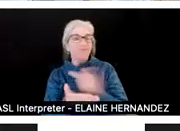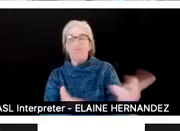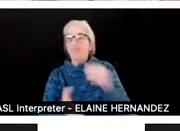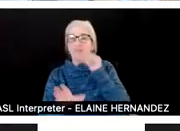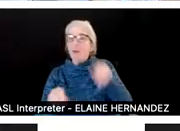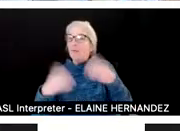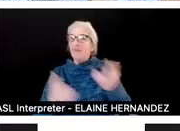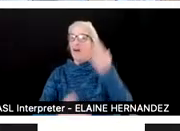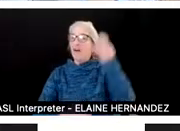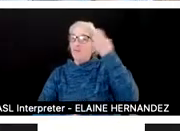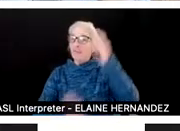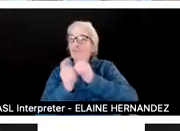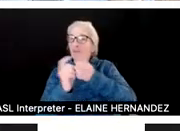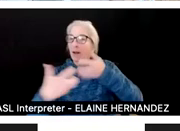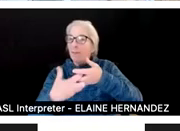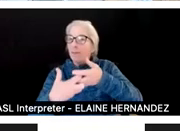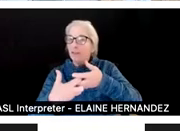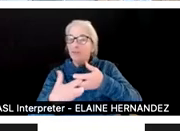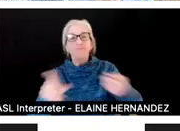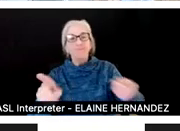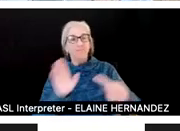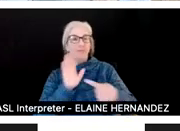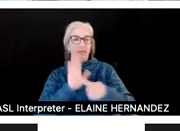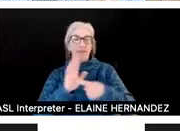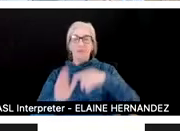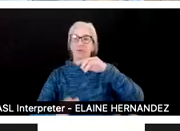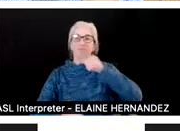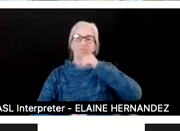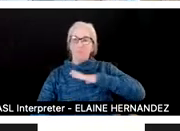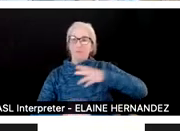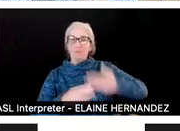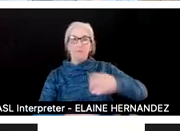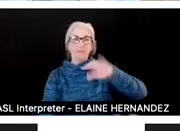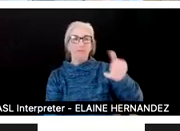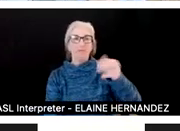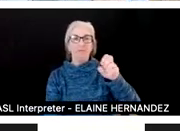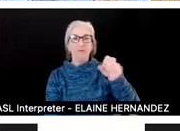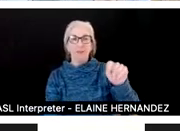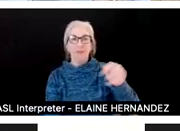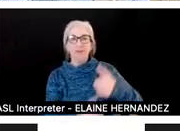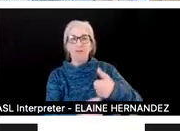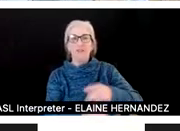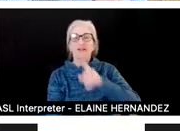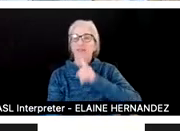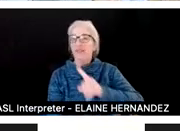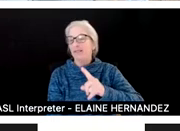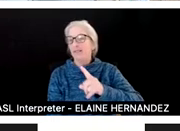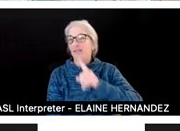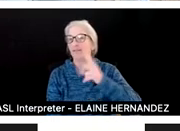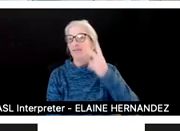be Janet, she's visually impaired and she relies on the assistance of a seeing eye dog in order to get